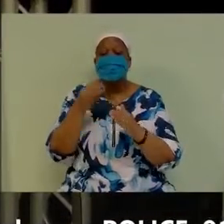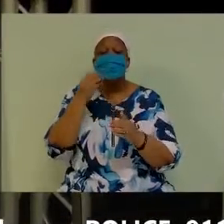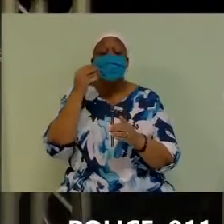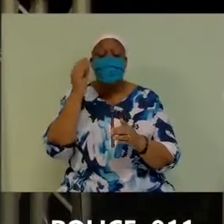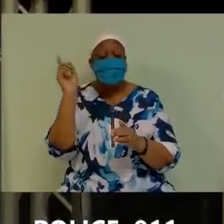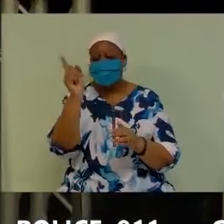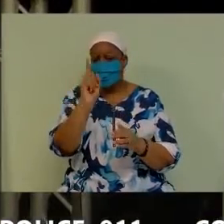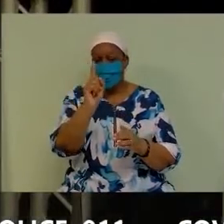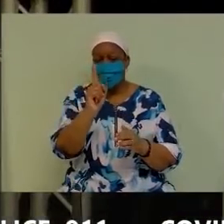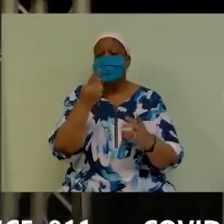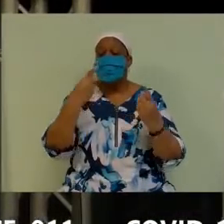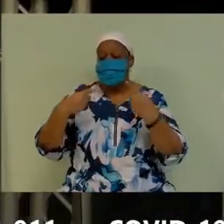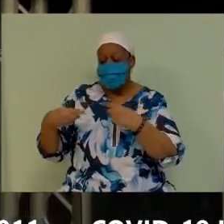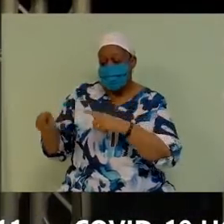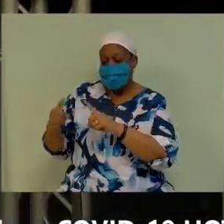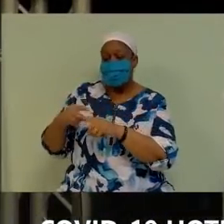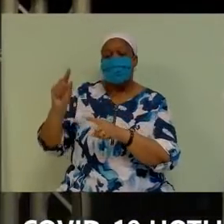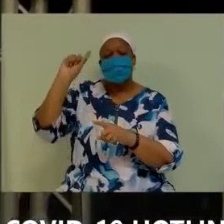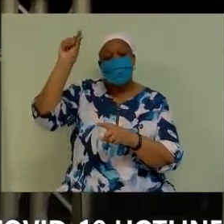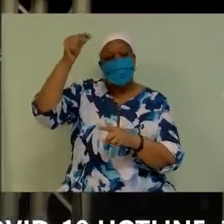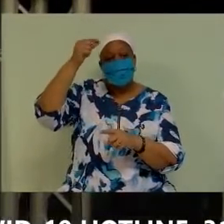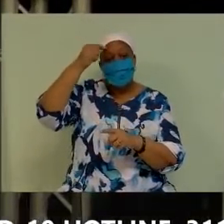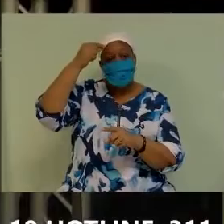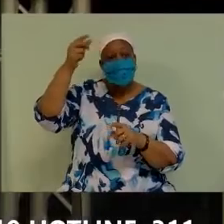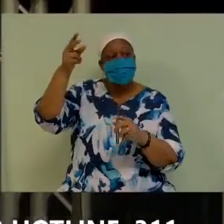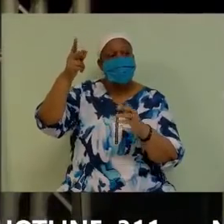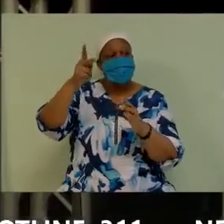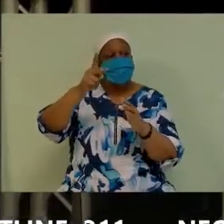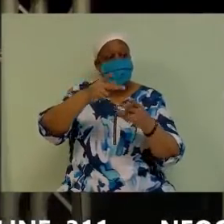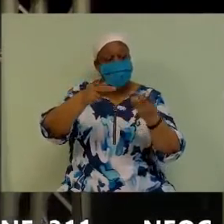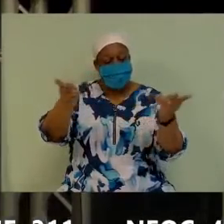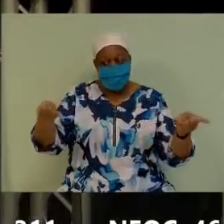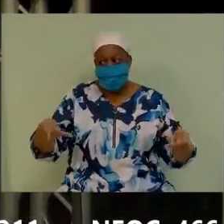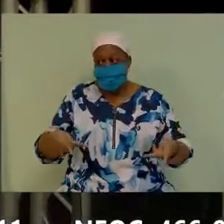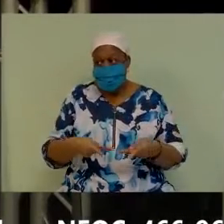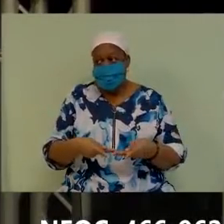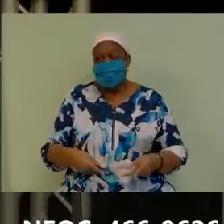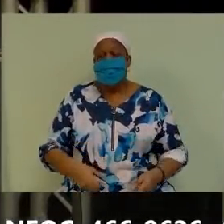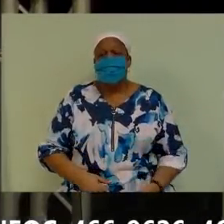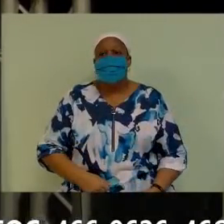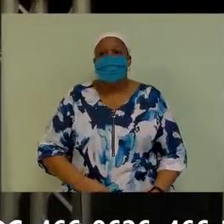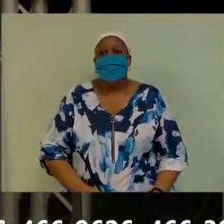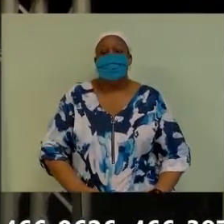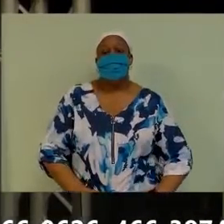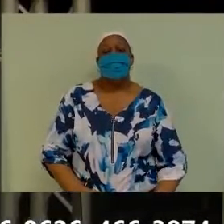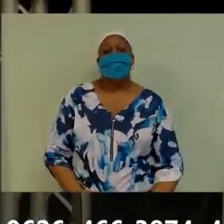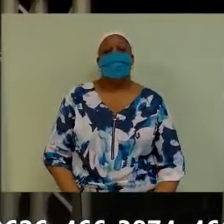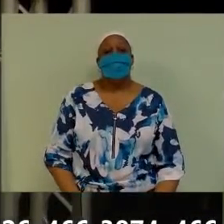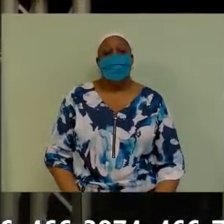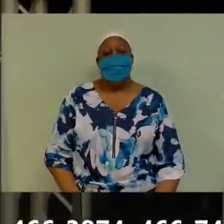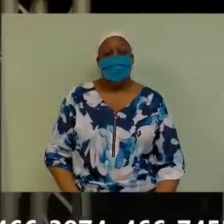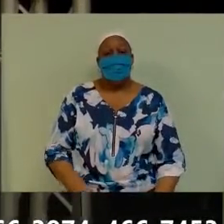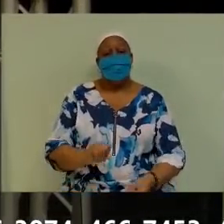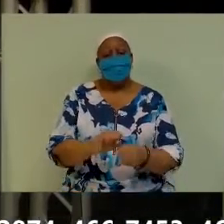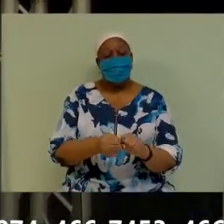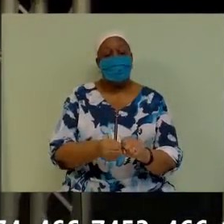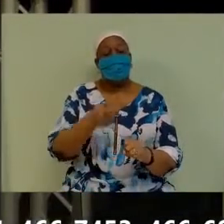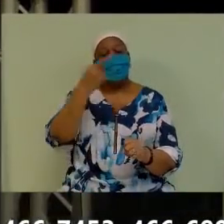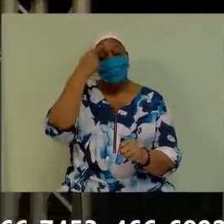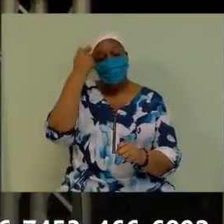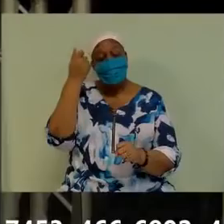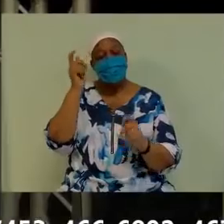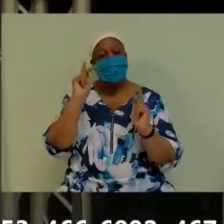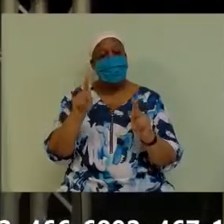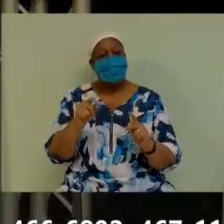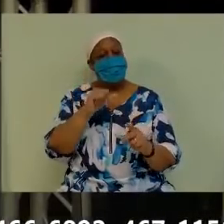at the time that I was not the police. And because of this irresponsibility, we had to put firmer things in place to make